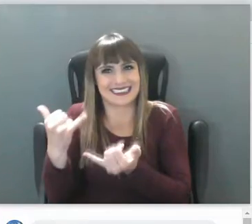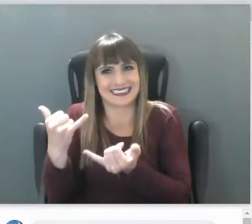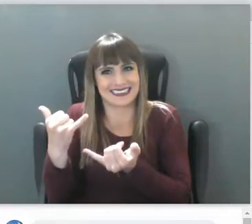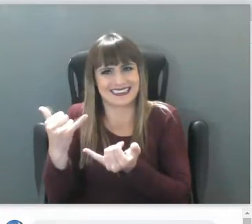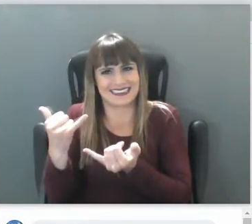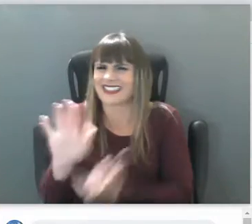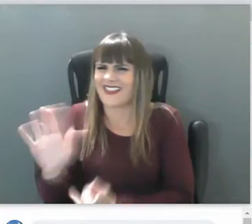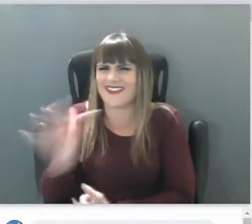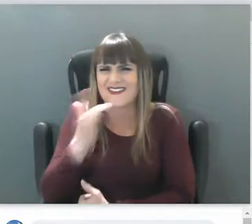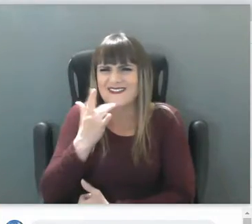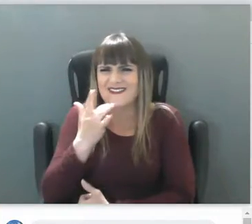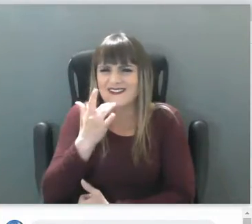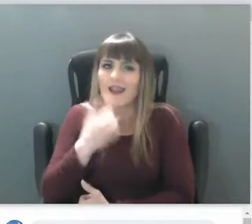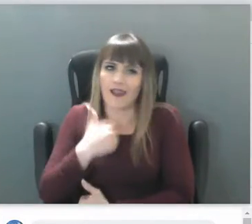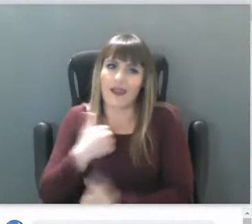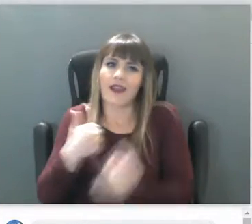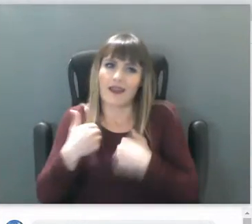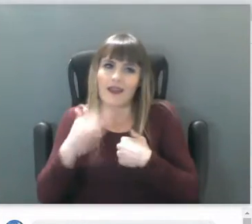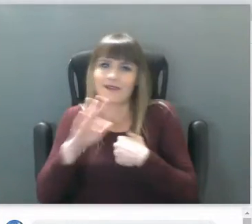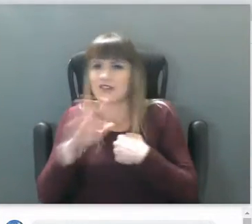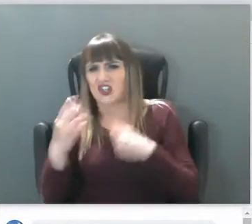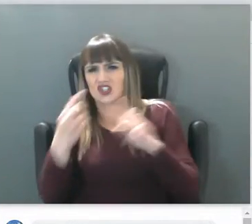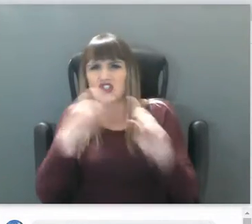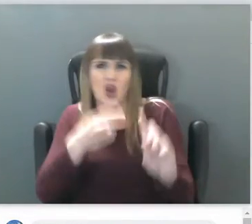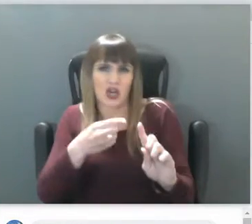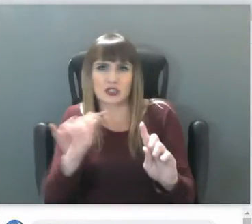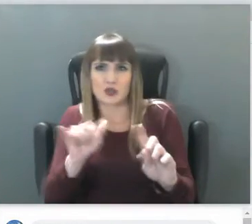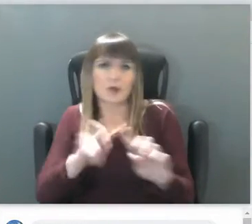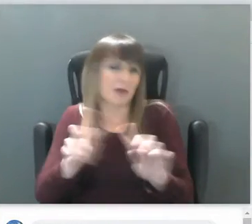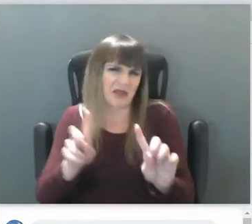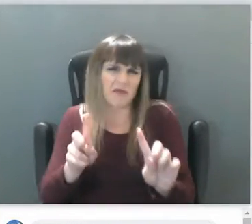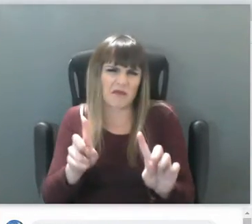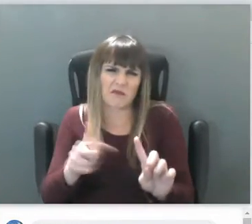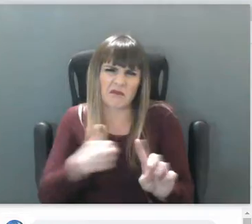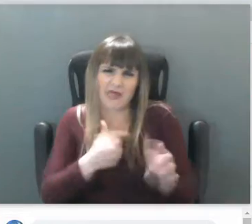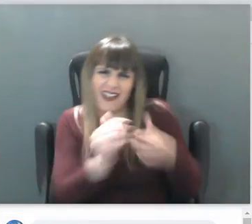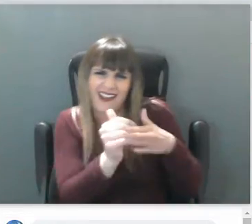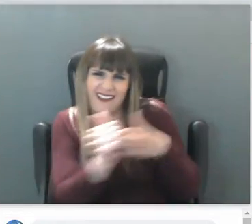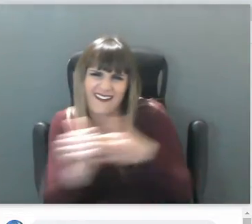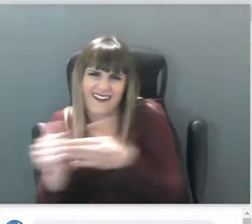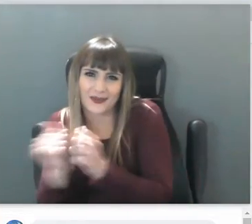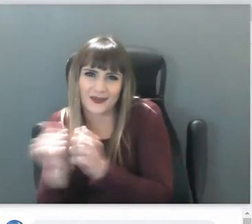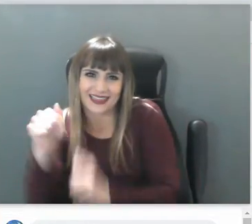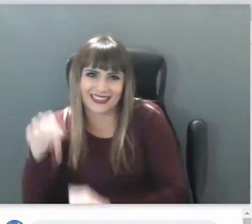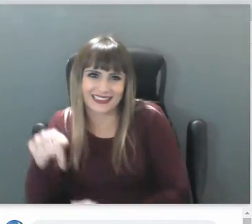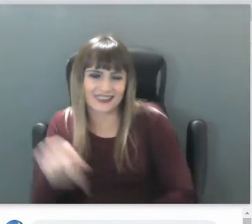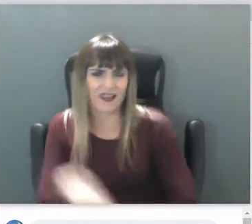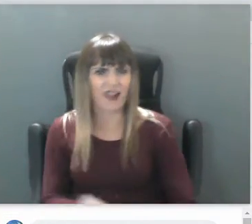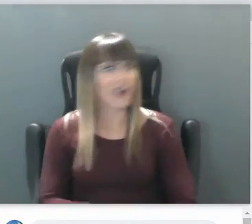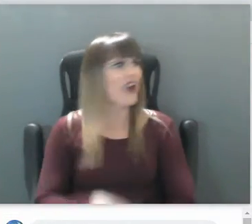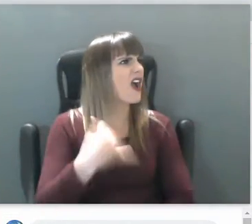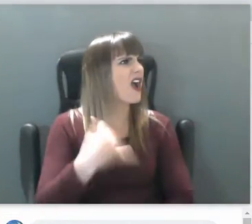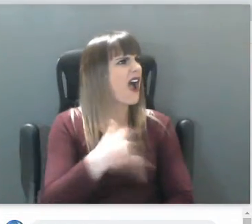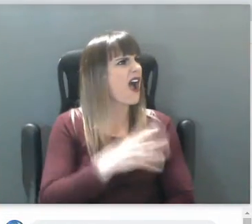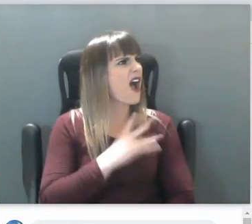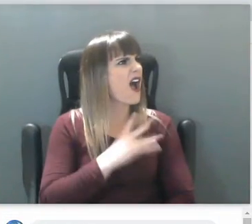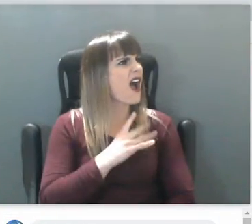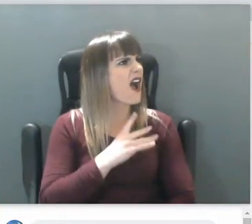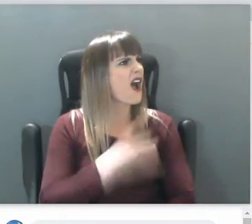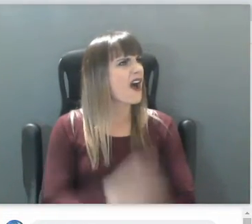their target as well, but I just kind of guide them through with this. There, good job. Okay. Let's go back this